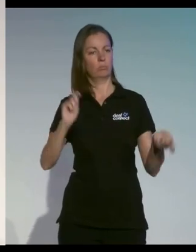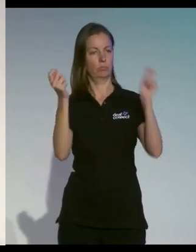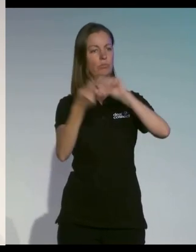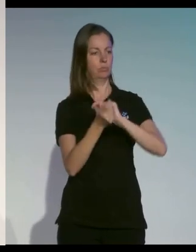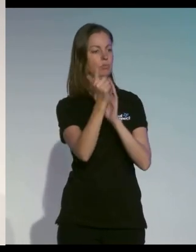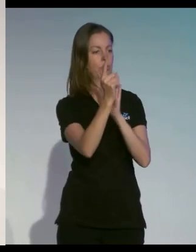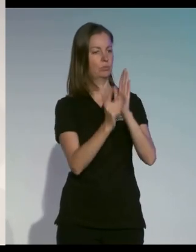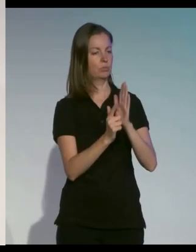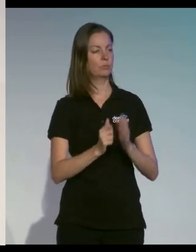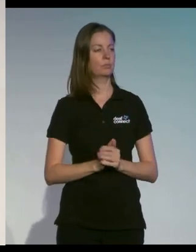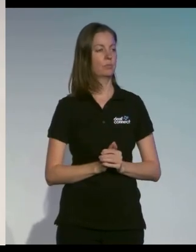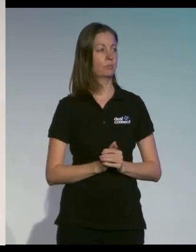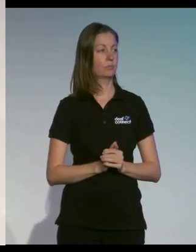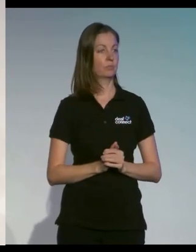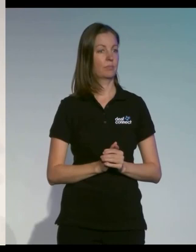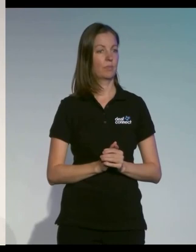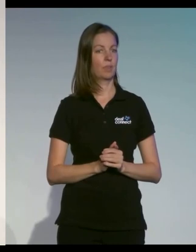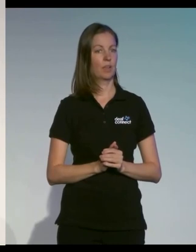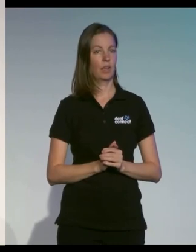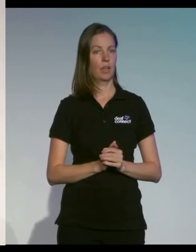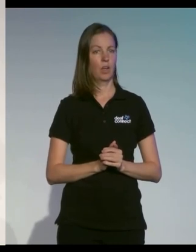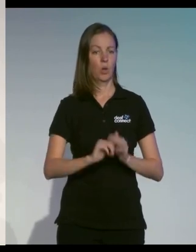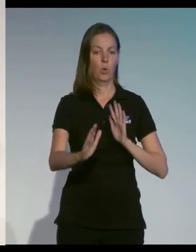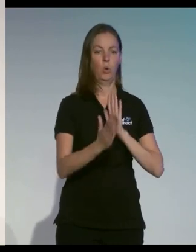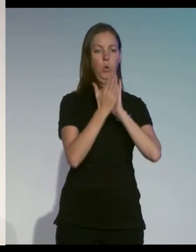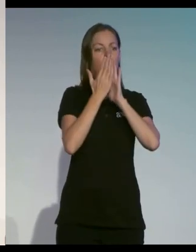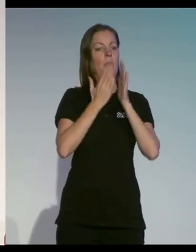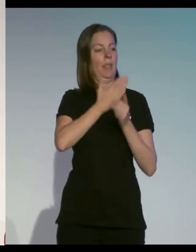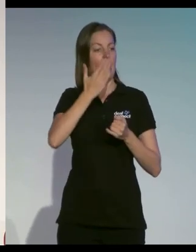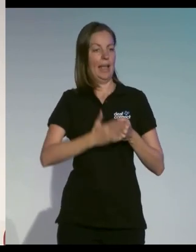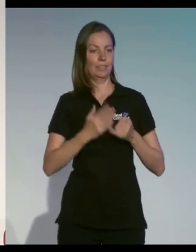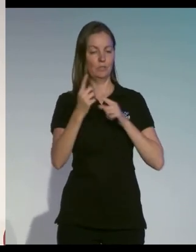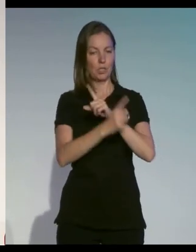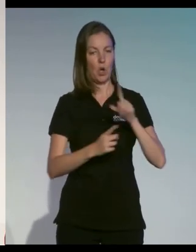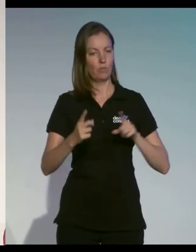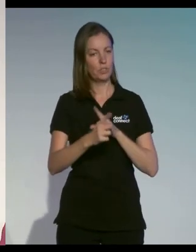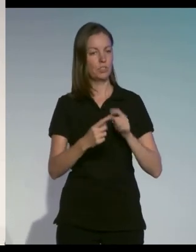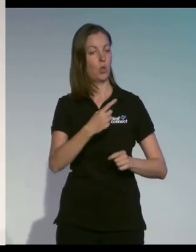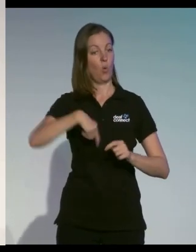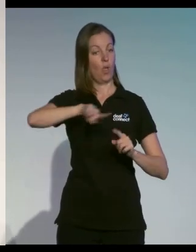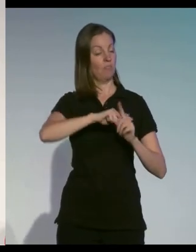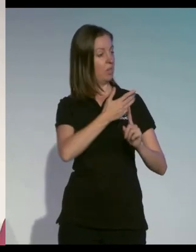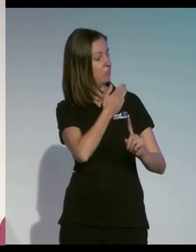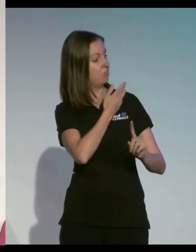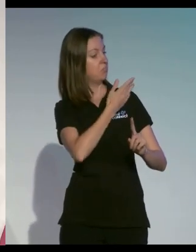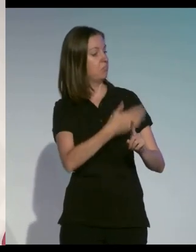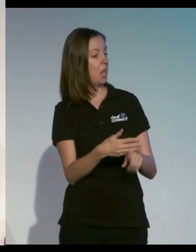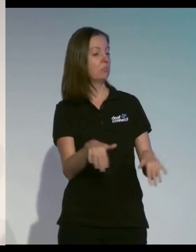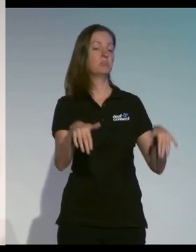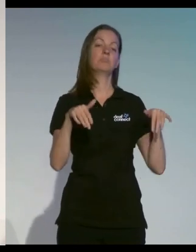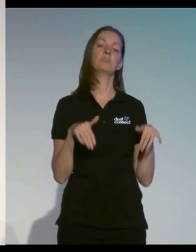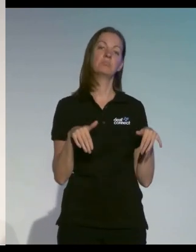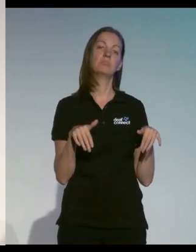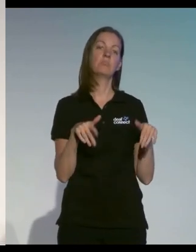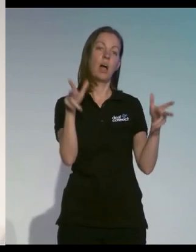in the second last session on the third day of this conference, and it's been pretty passive. We've been sitting in the audience, hearing great